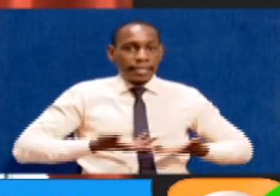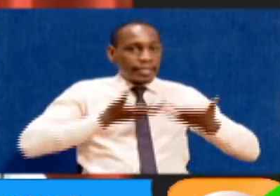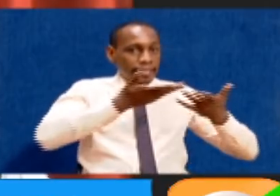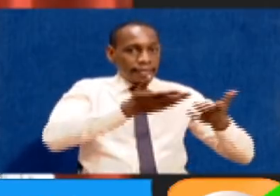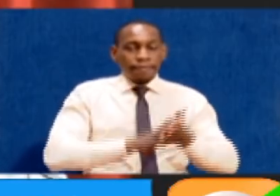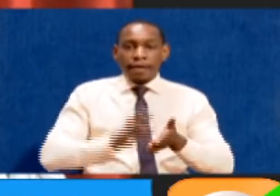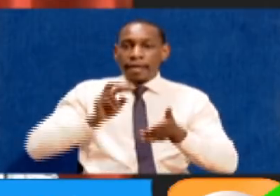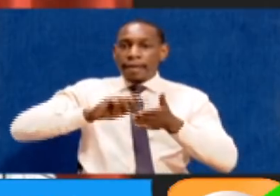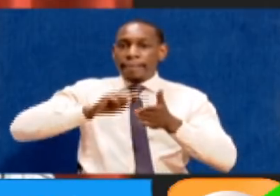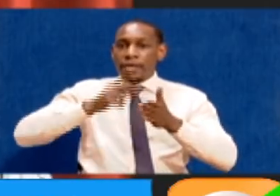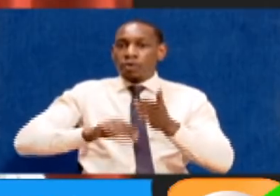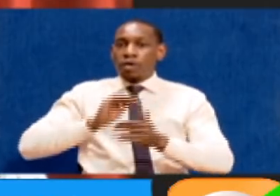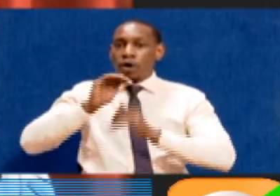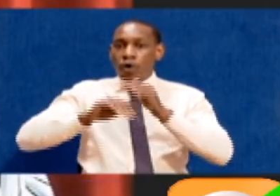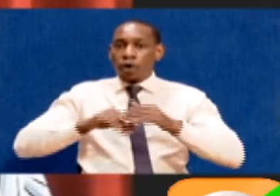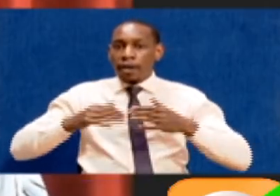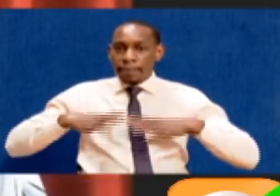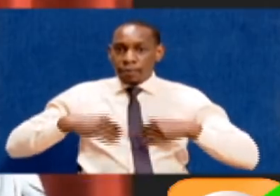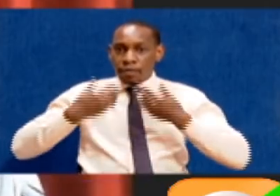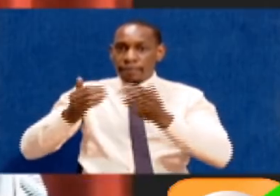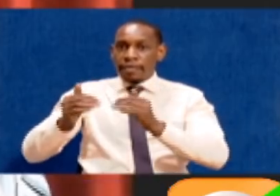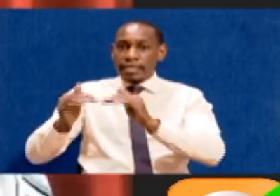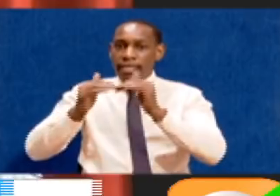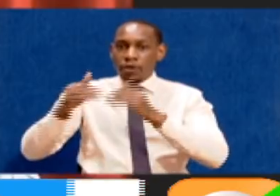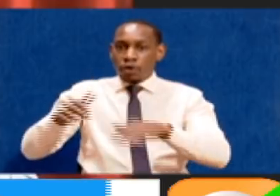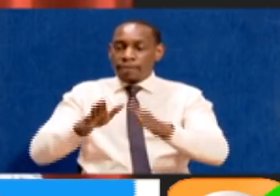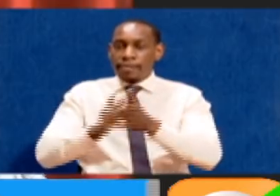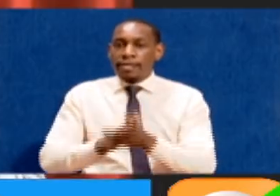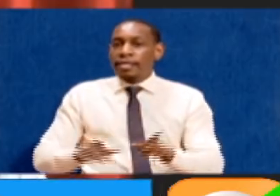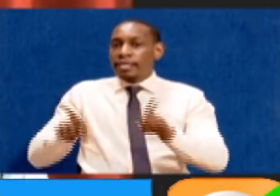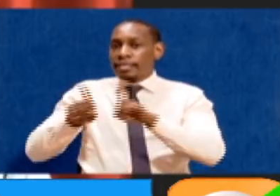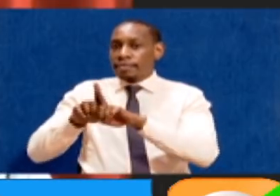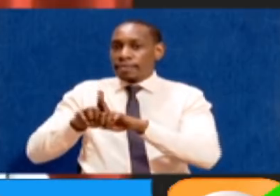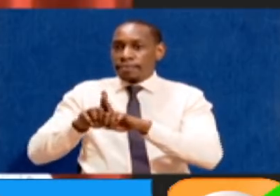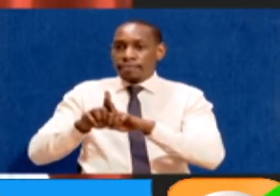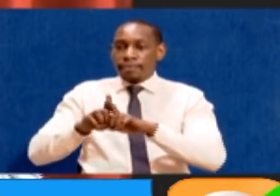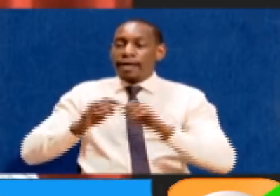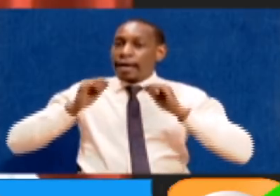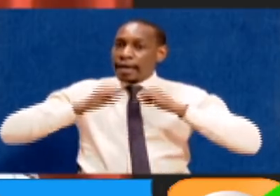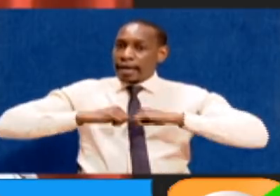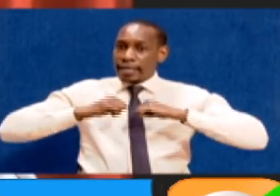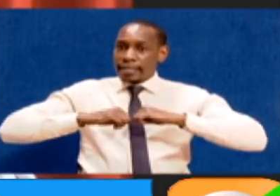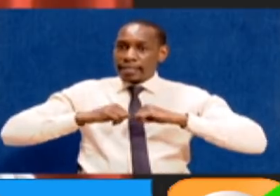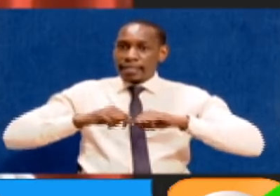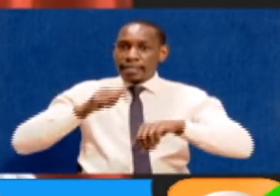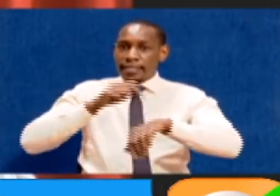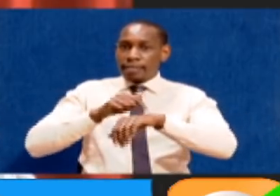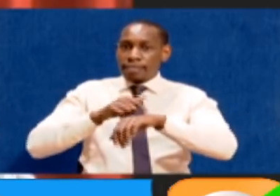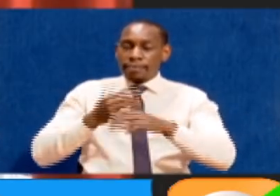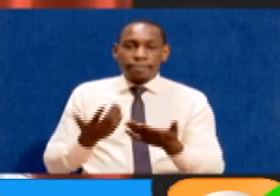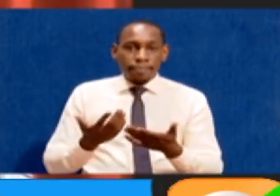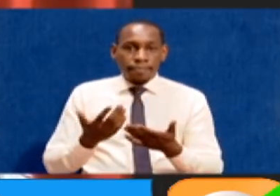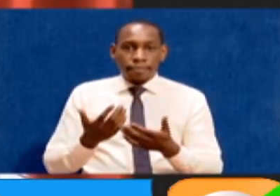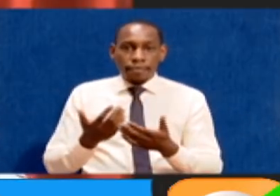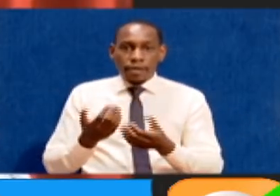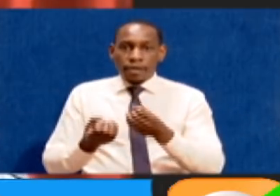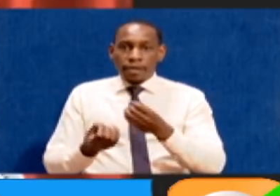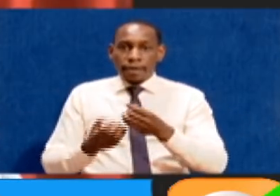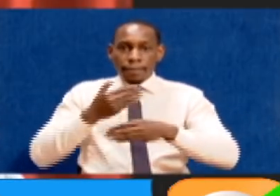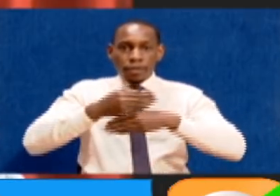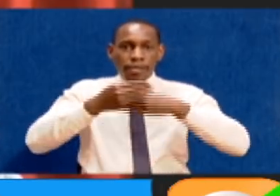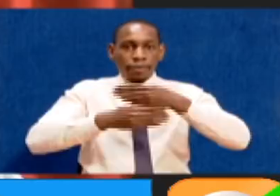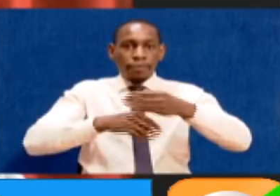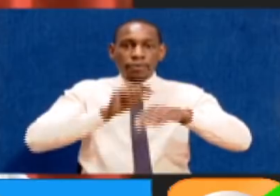freely you give. Therefore, we give everybody equal opportunity. I agree. Even when they were putting up the temple,